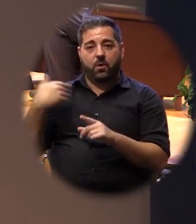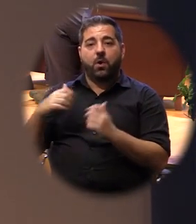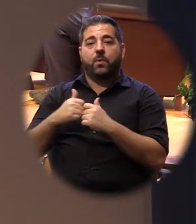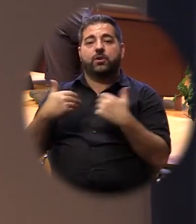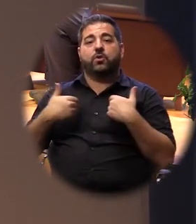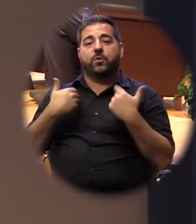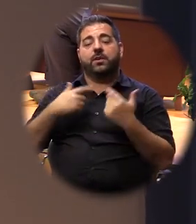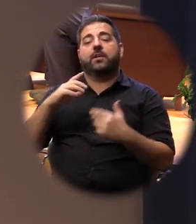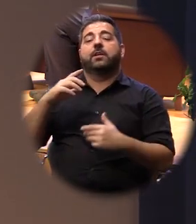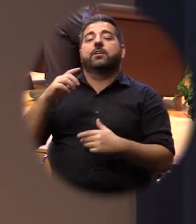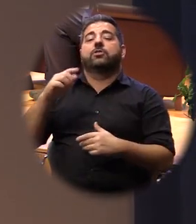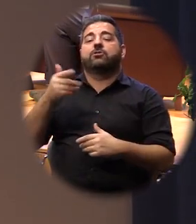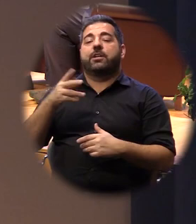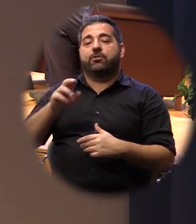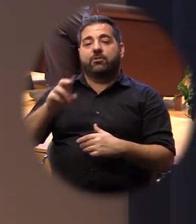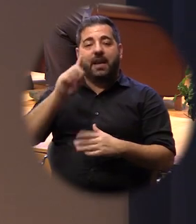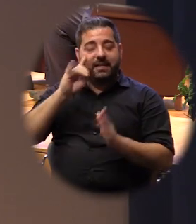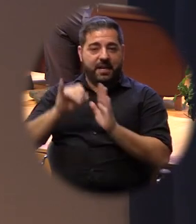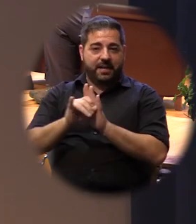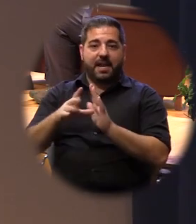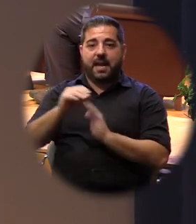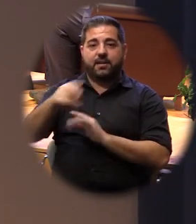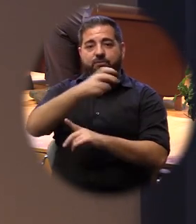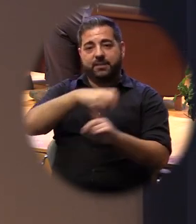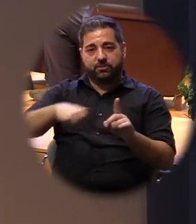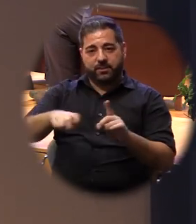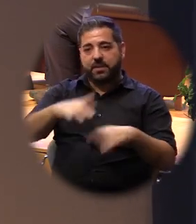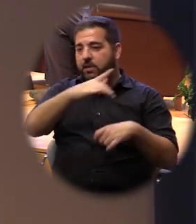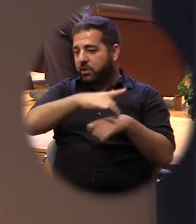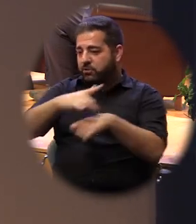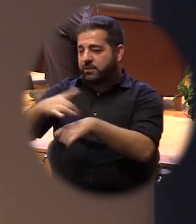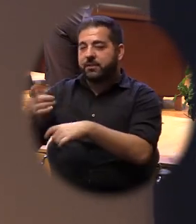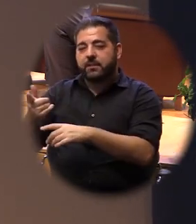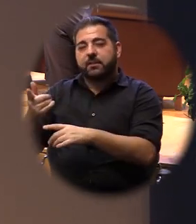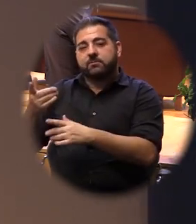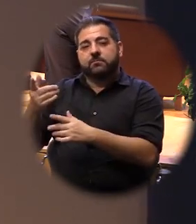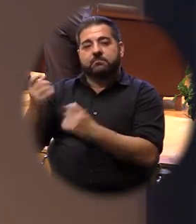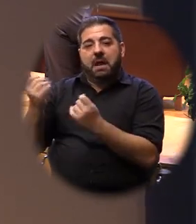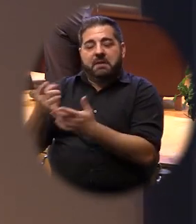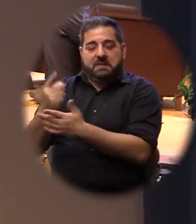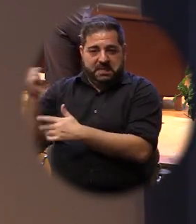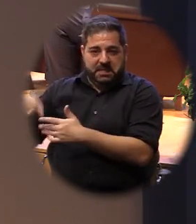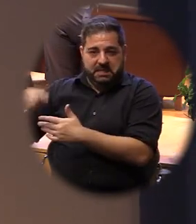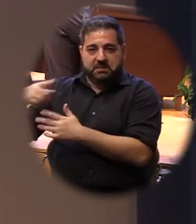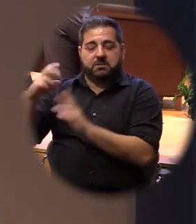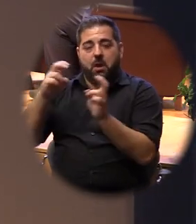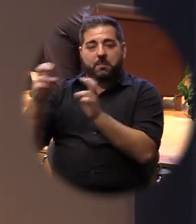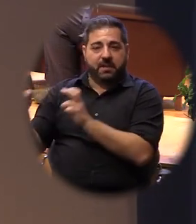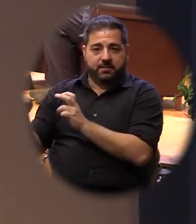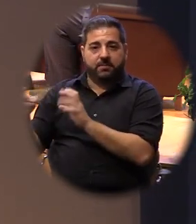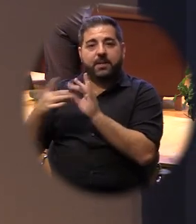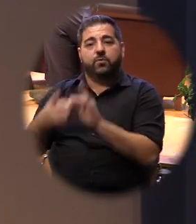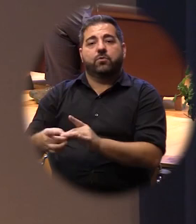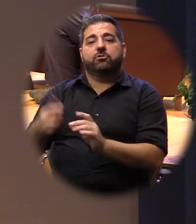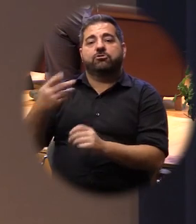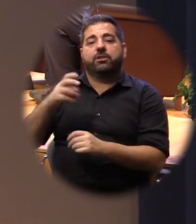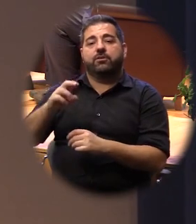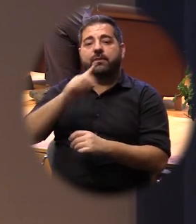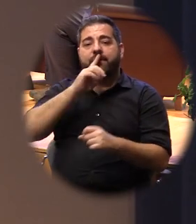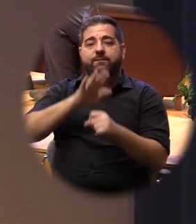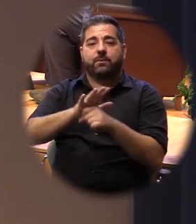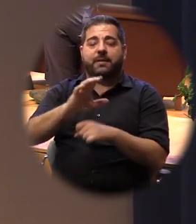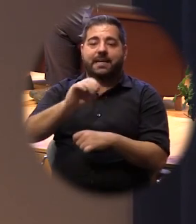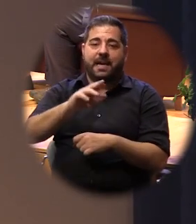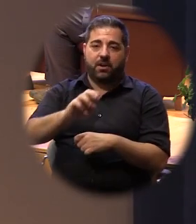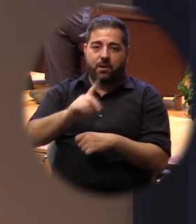identity and transitioning that does touch on a lot of these, you know, sort of the evidence for the impact of gender affirming care. So that's something, I